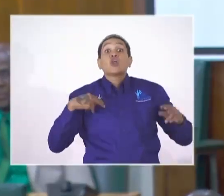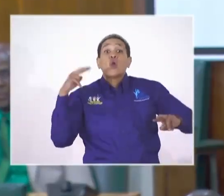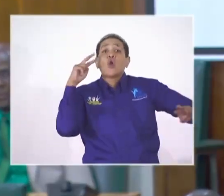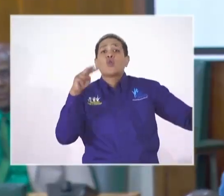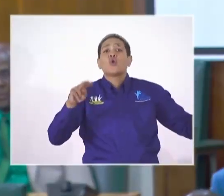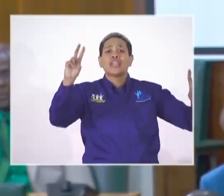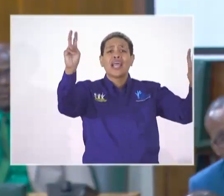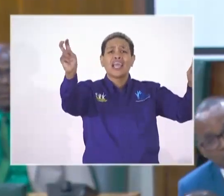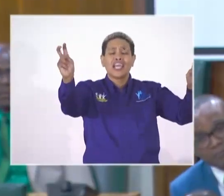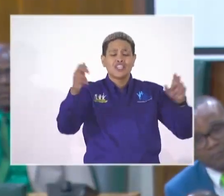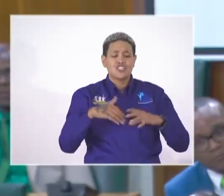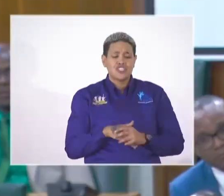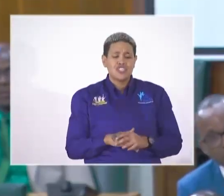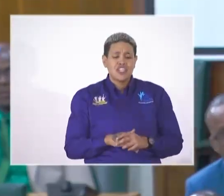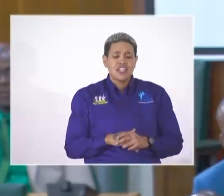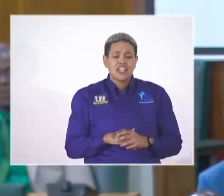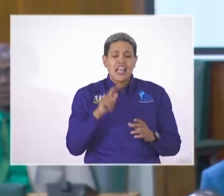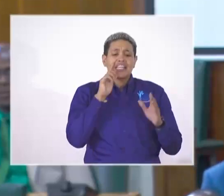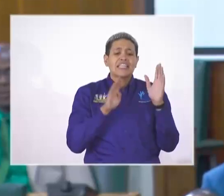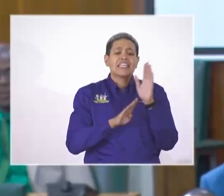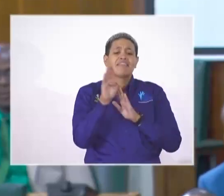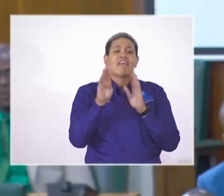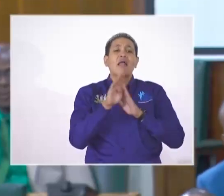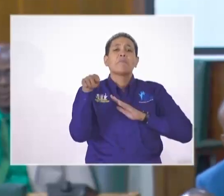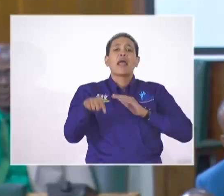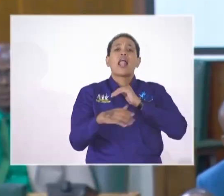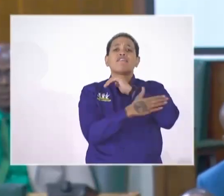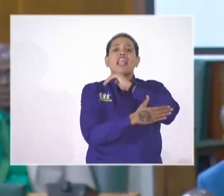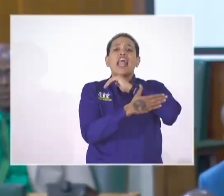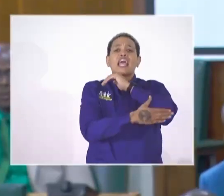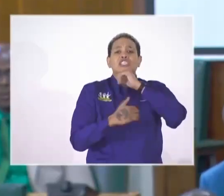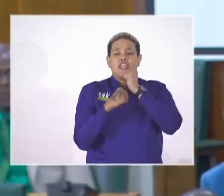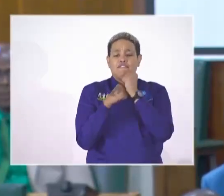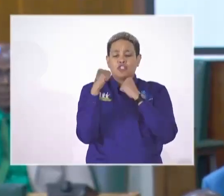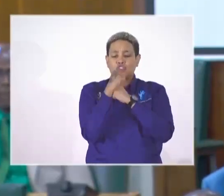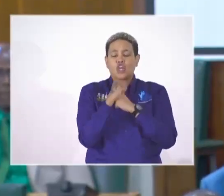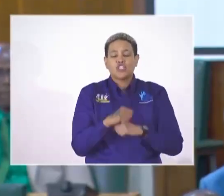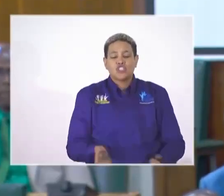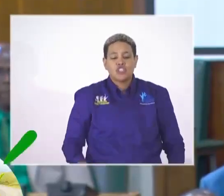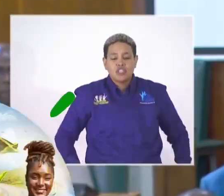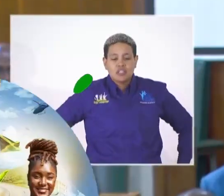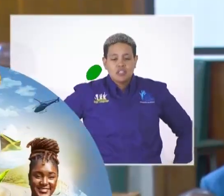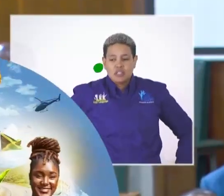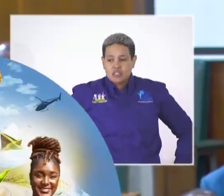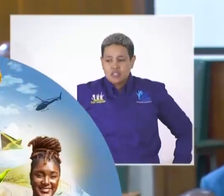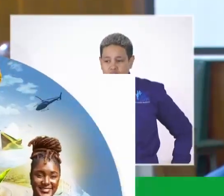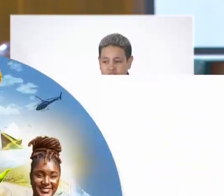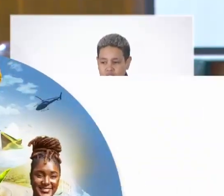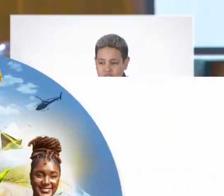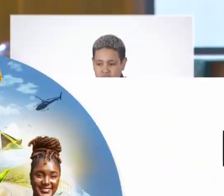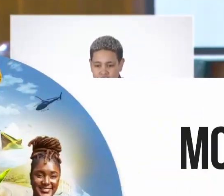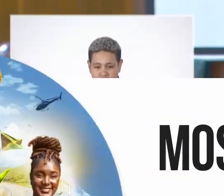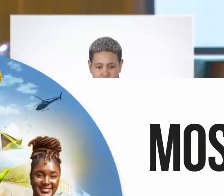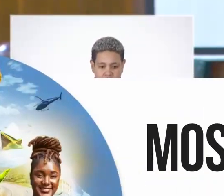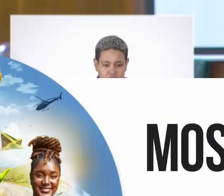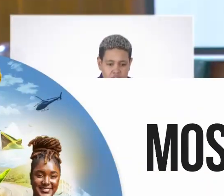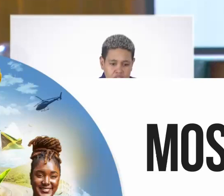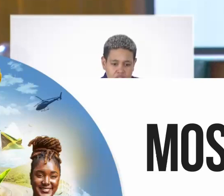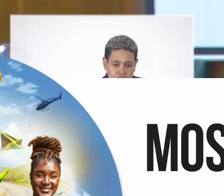the matter of the development of the nation's infrastructure. As we all know,